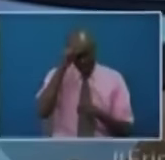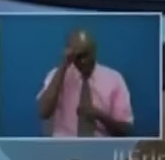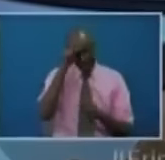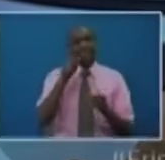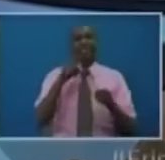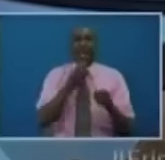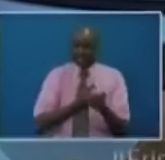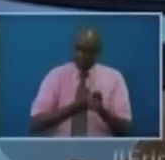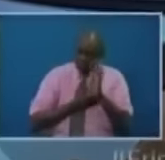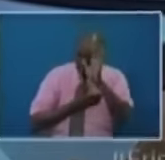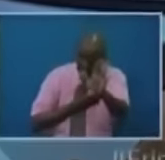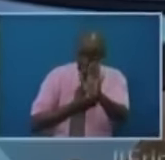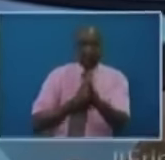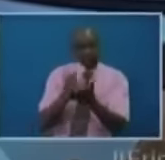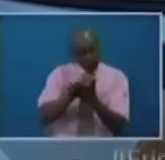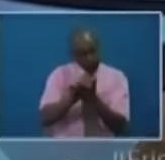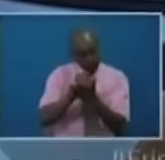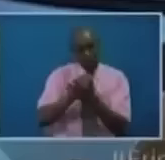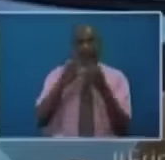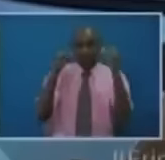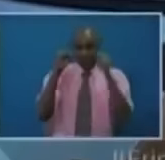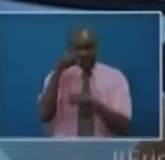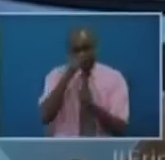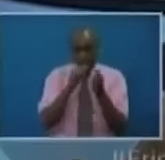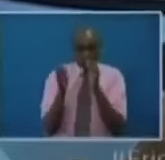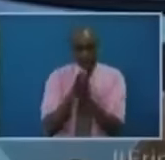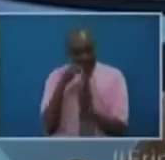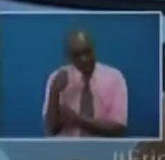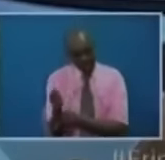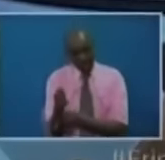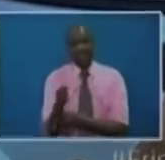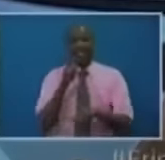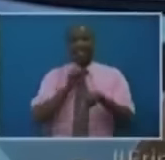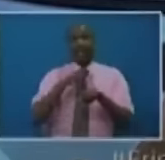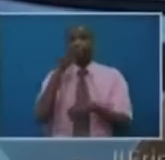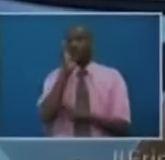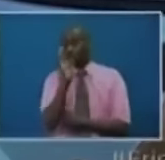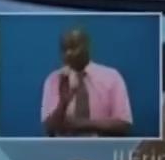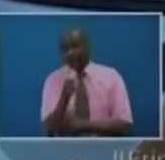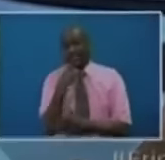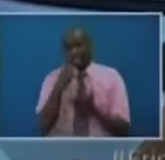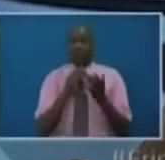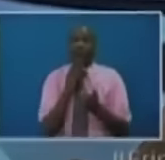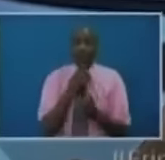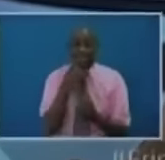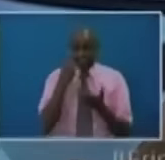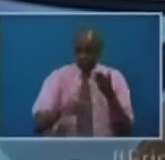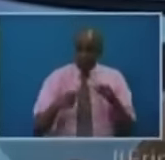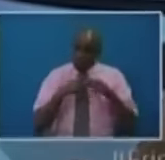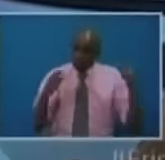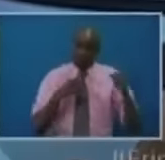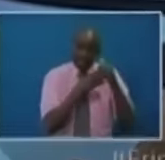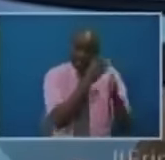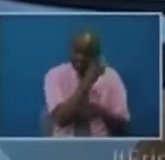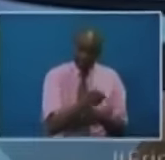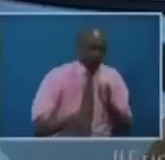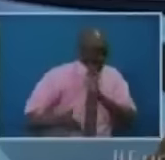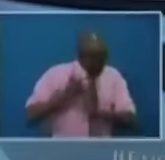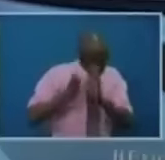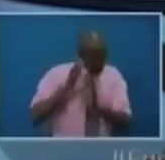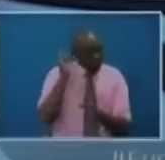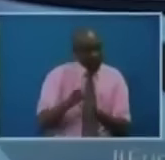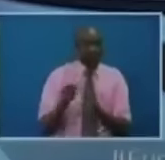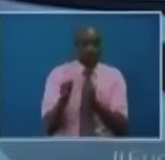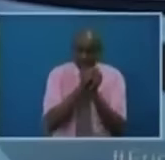as a party's presidential flag bearer. In his acceptance speech, Mudavadi called upon his fellow opposition leaders to move with speed